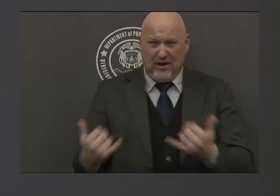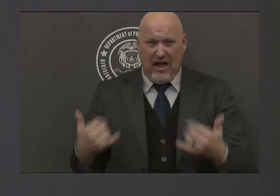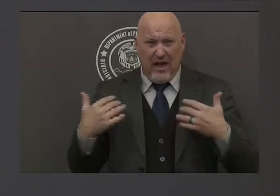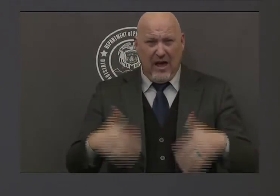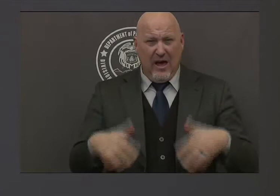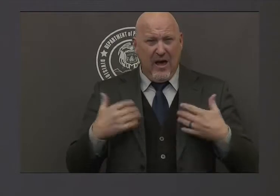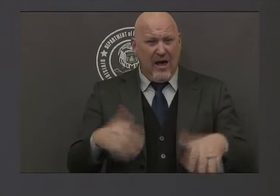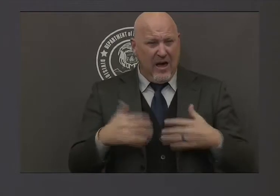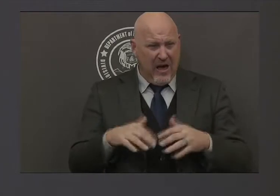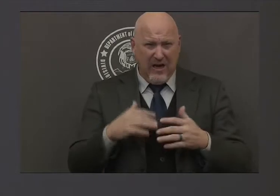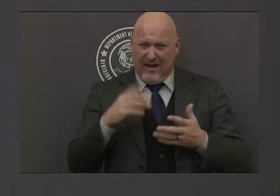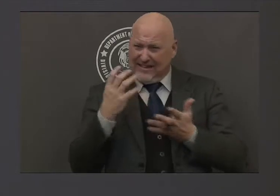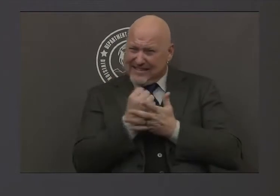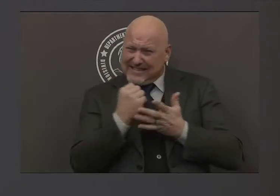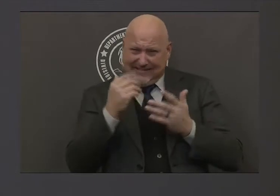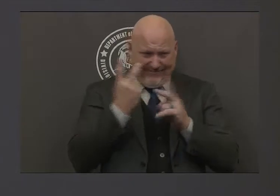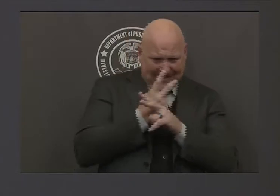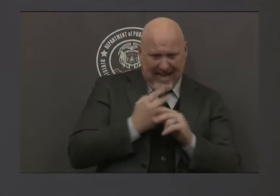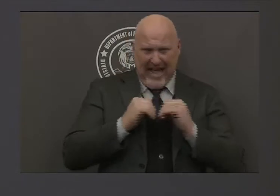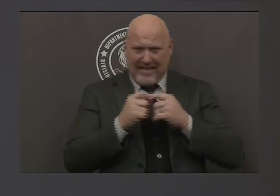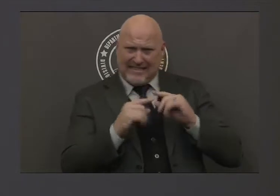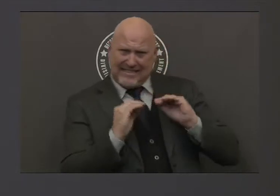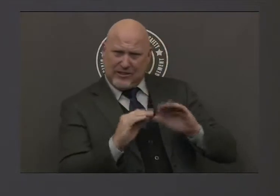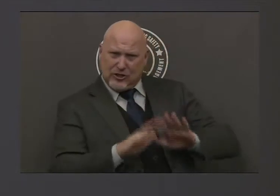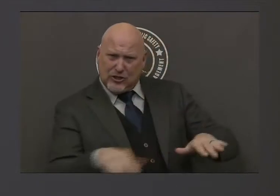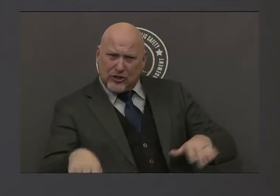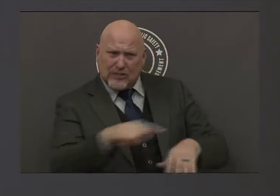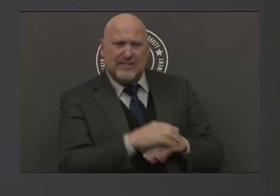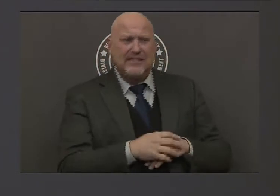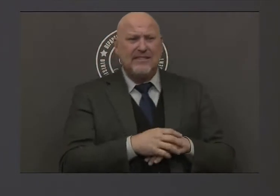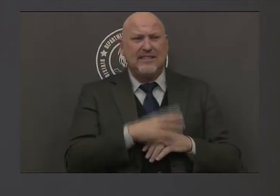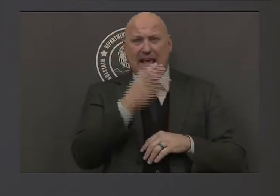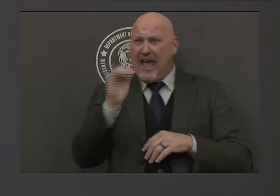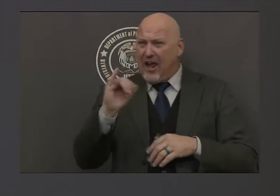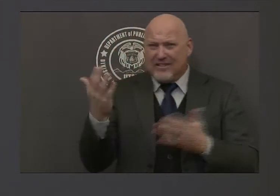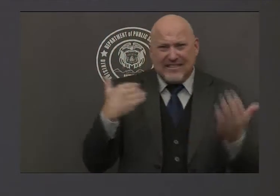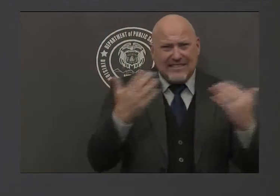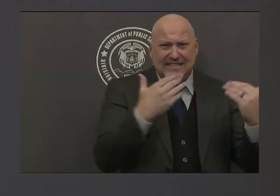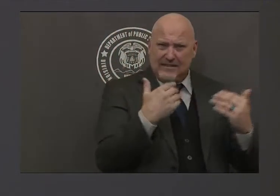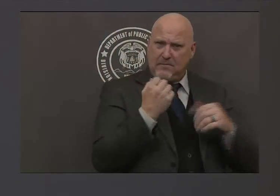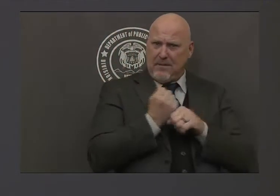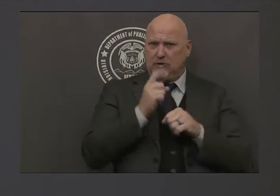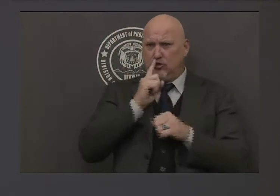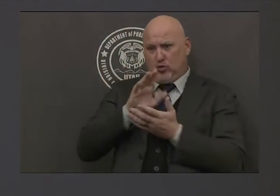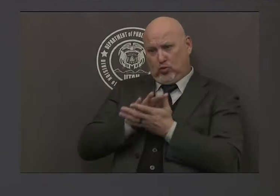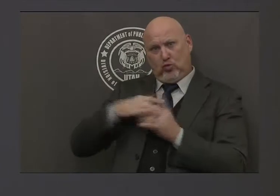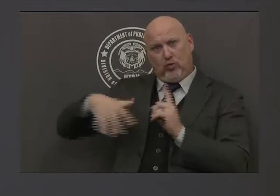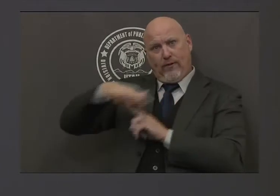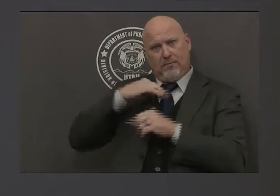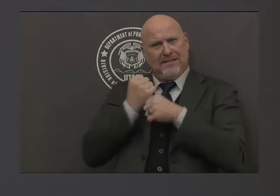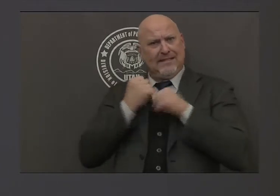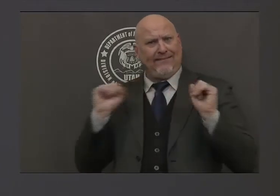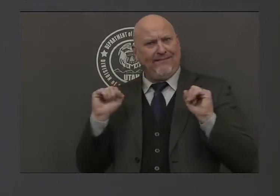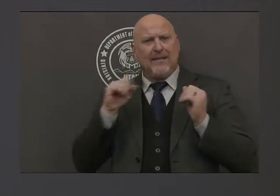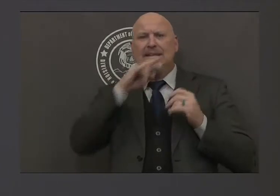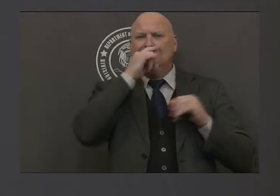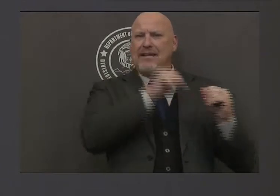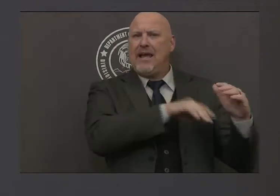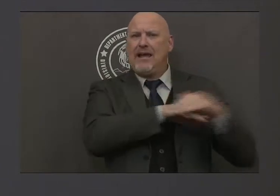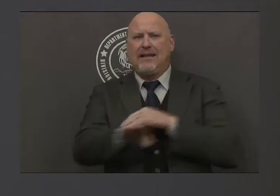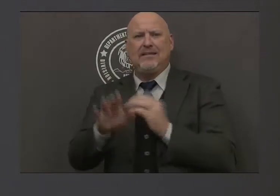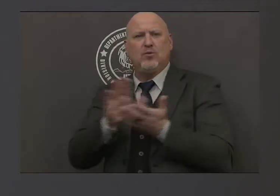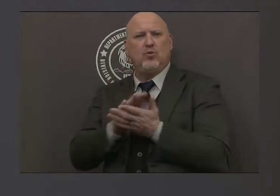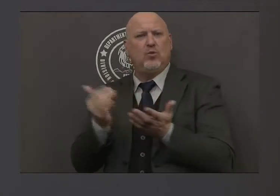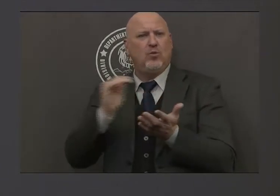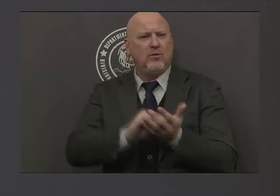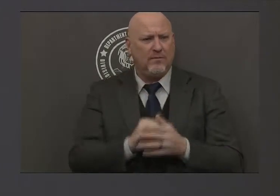so safely and that we're protecting the lives of those teachers, especially those who are vulnerable, in being able to make sure that our kids are not falling behind,